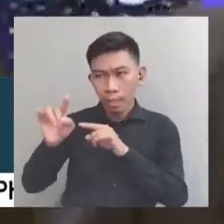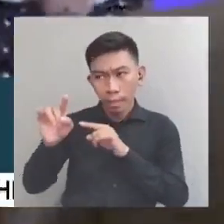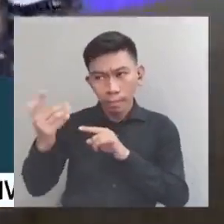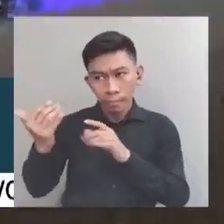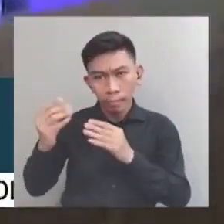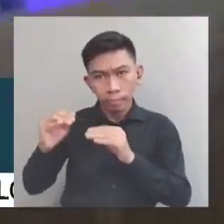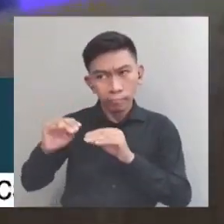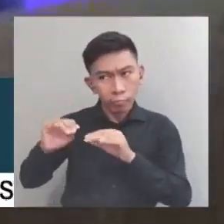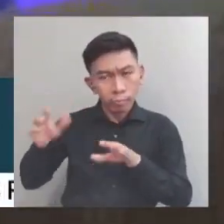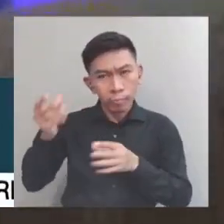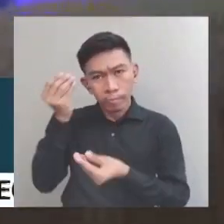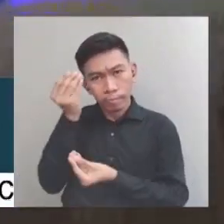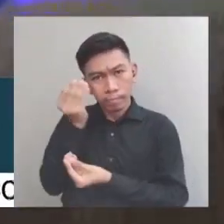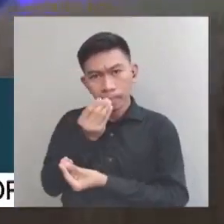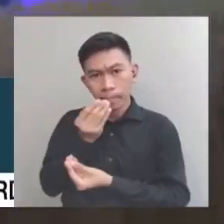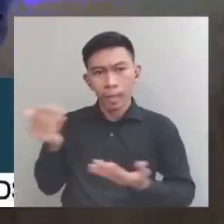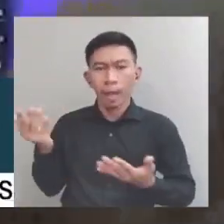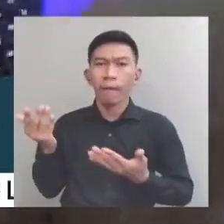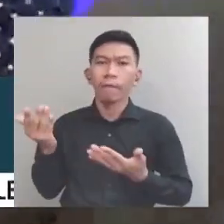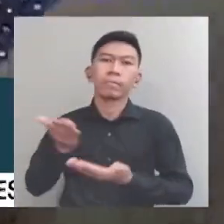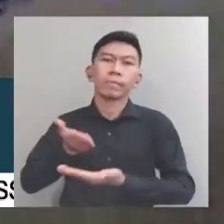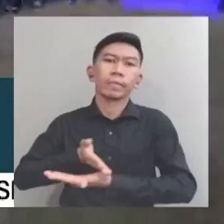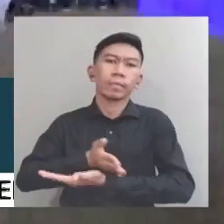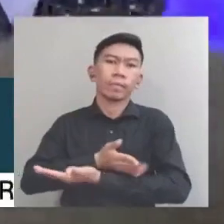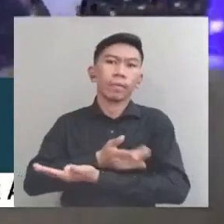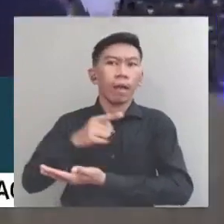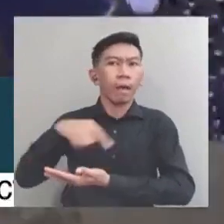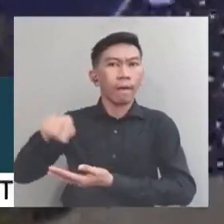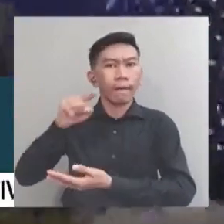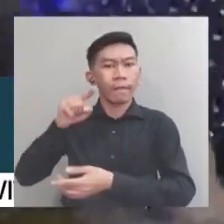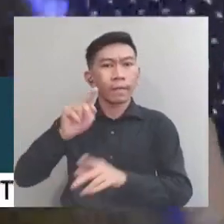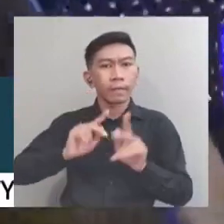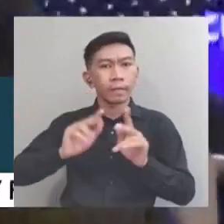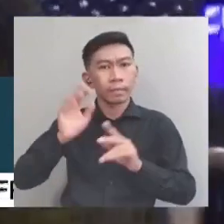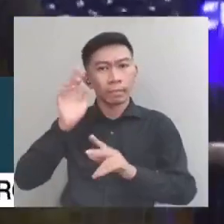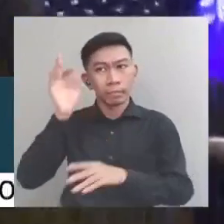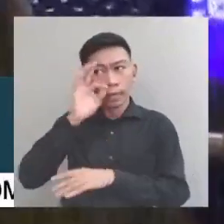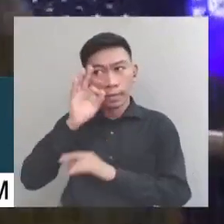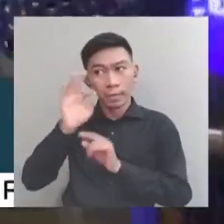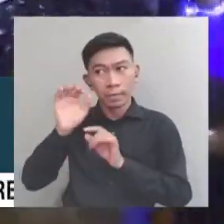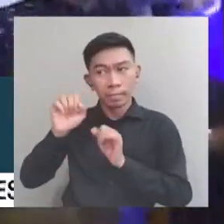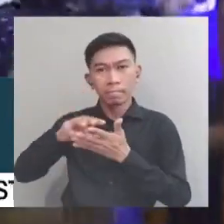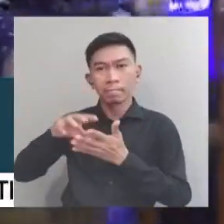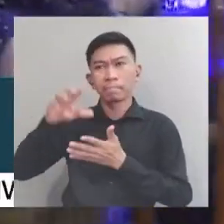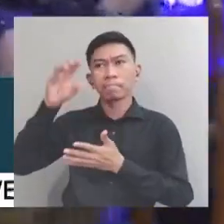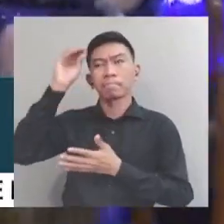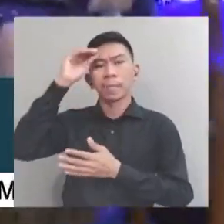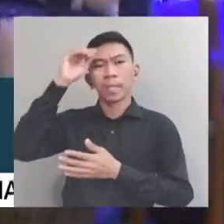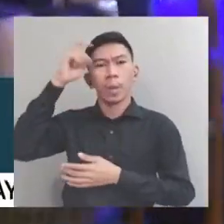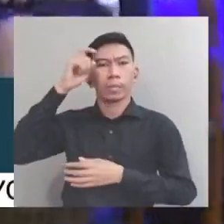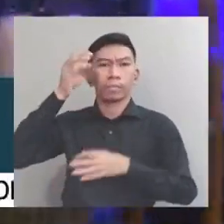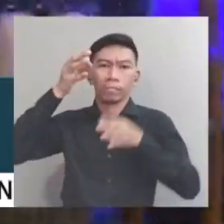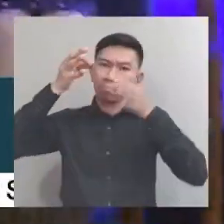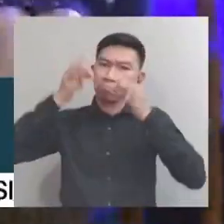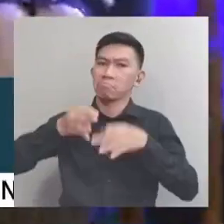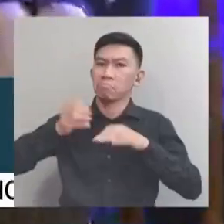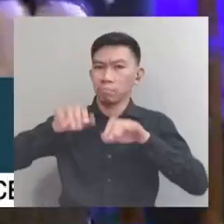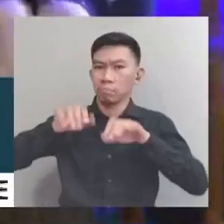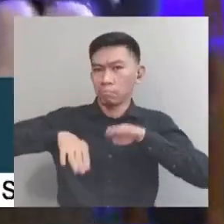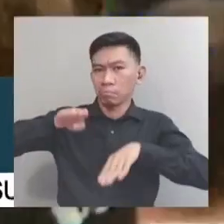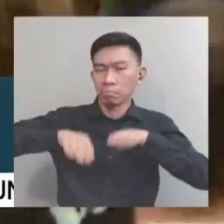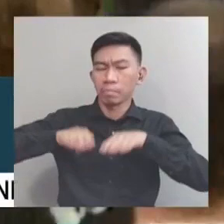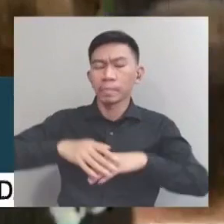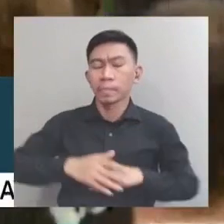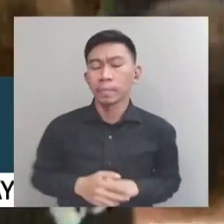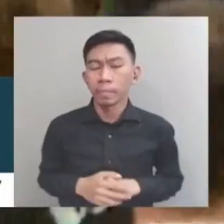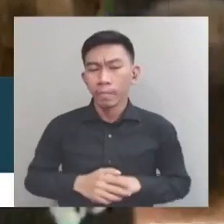Filipinos make informed decisions and to hold their representatives accountable without fear or apprehension. Marcos Jr. says his